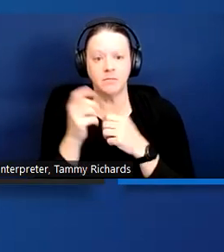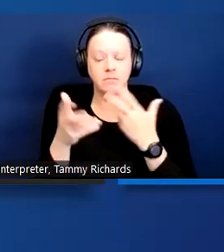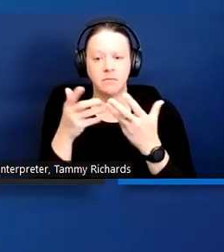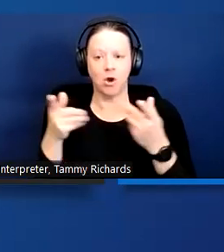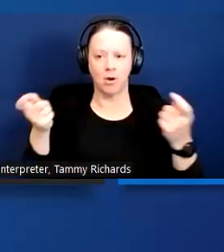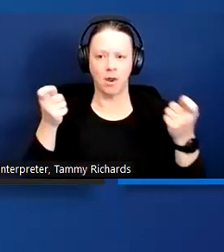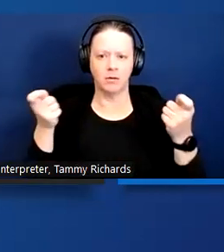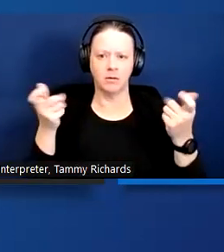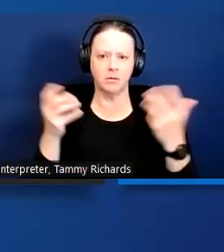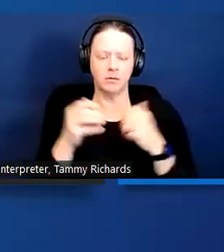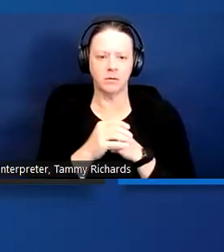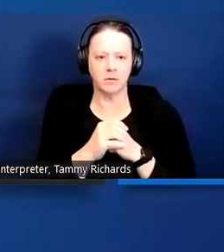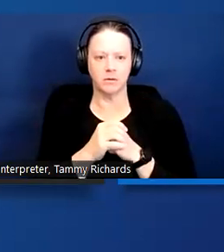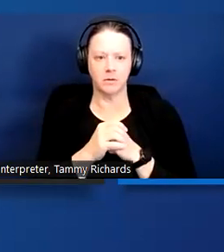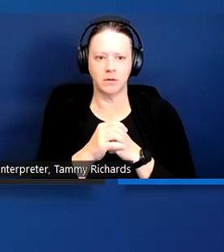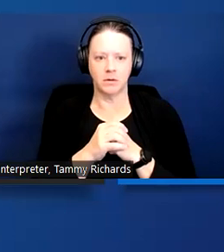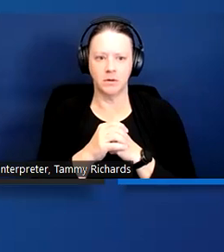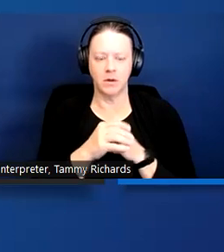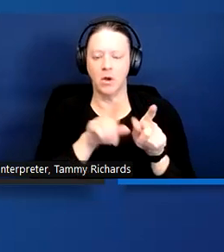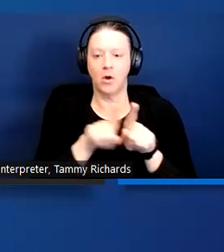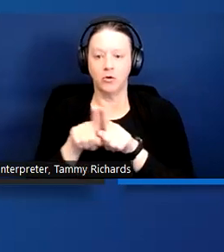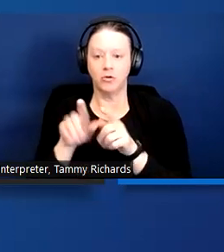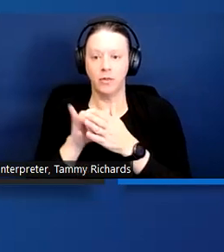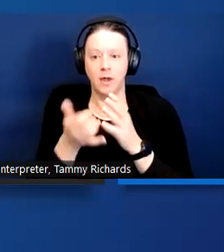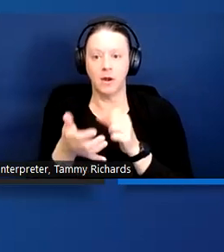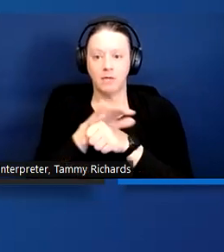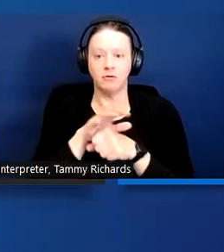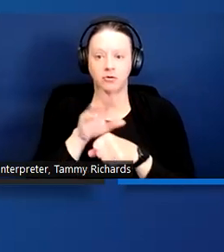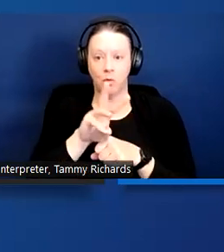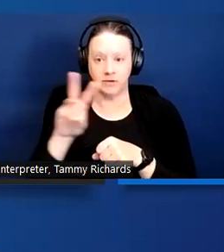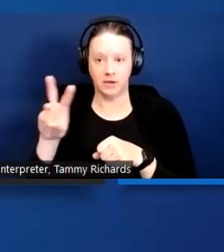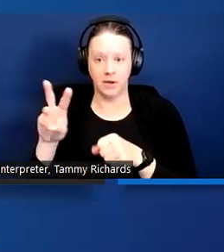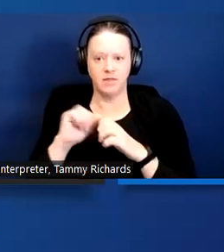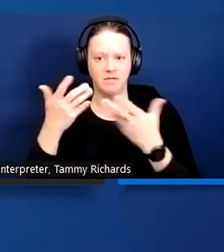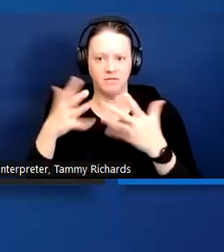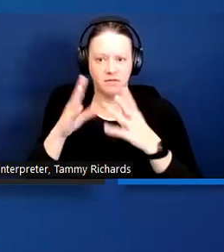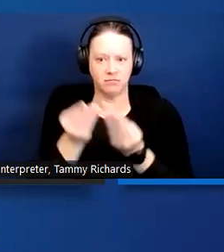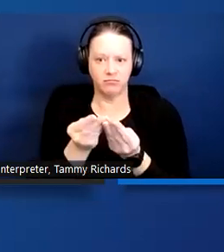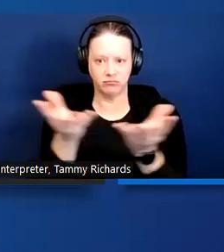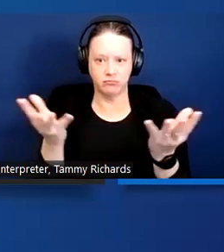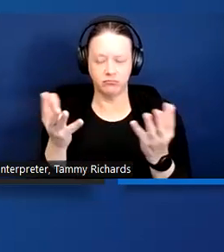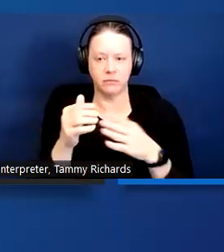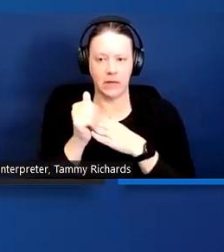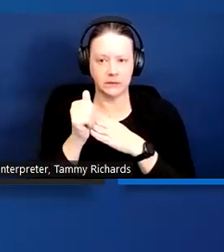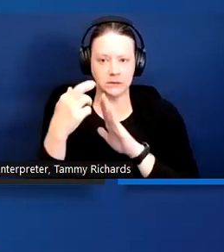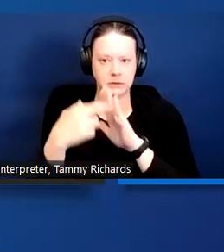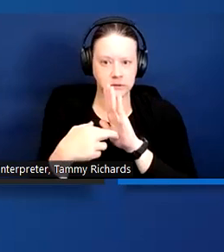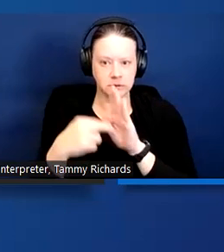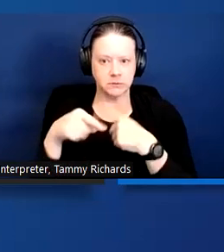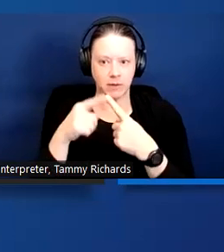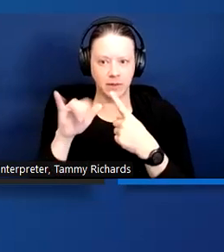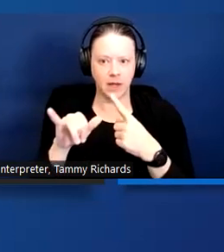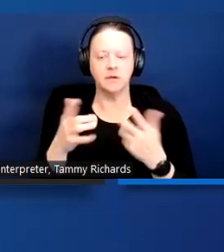are handled. It does also cover websites. As I've mentioned, they've issued guidance on that. That has been ongoing for a